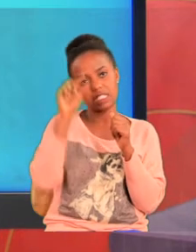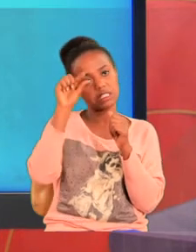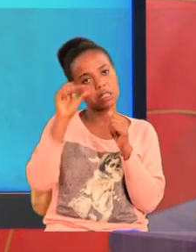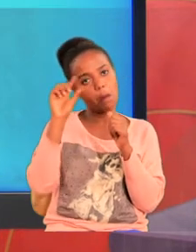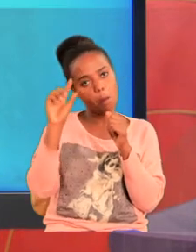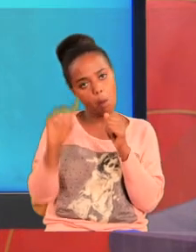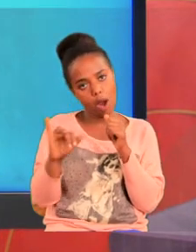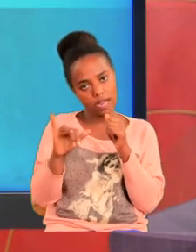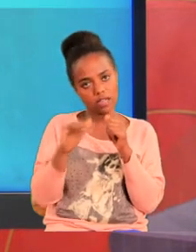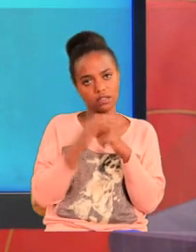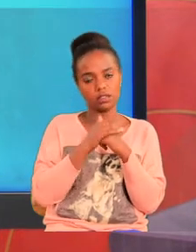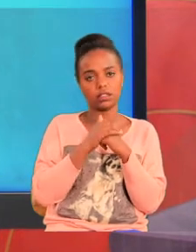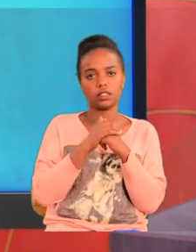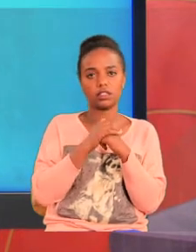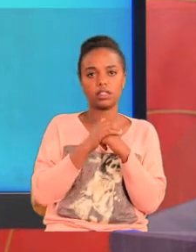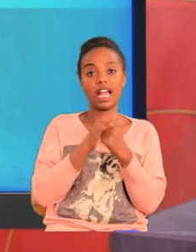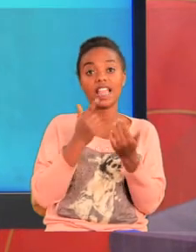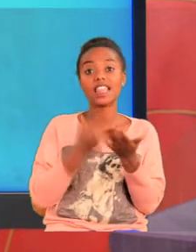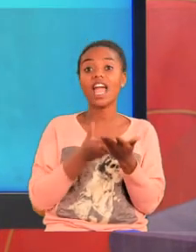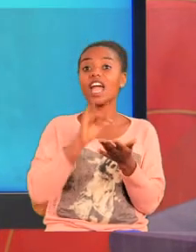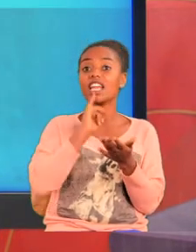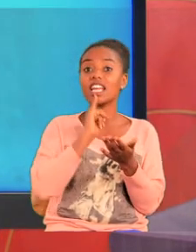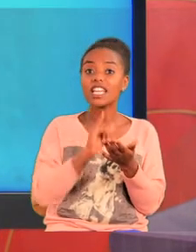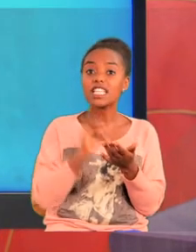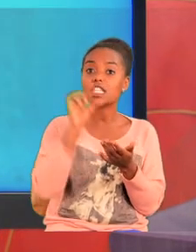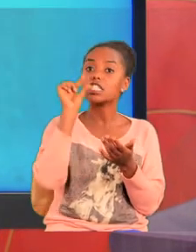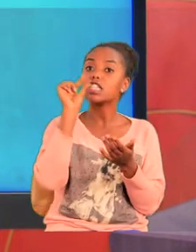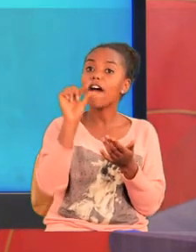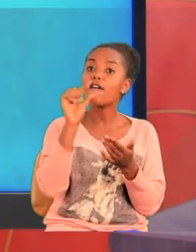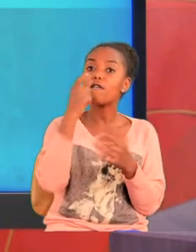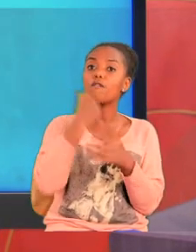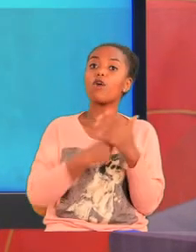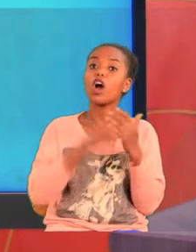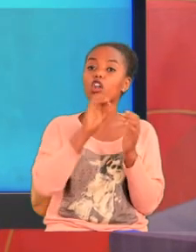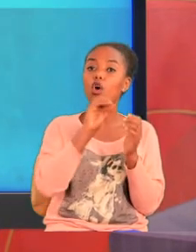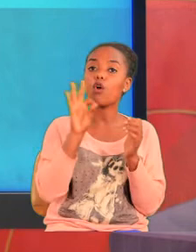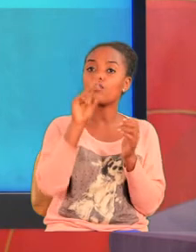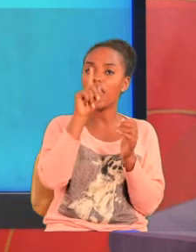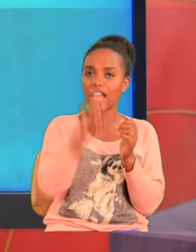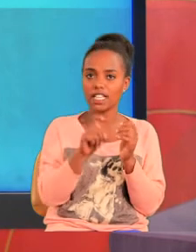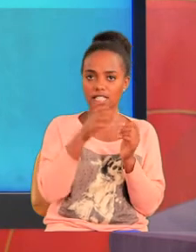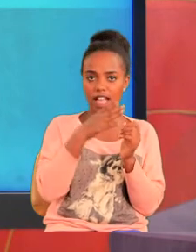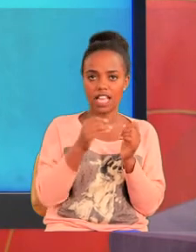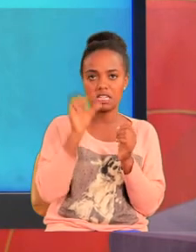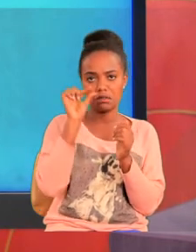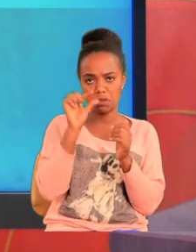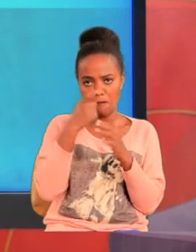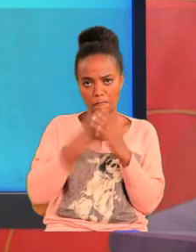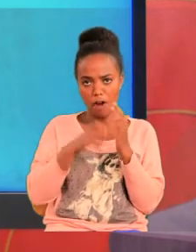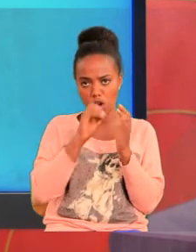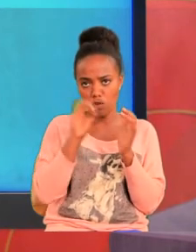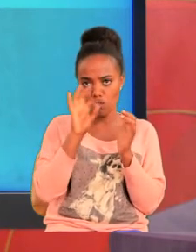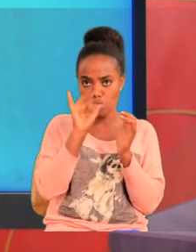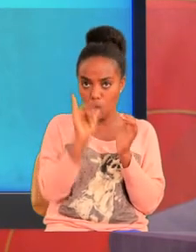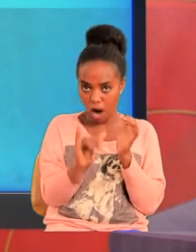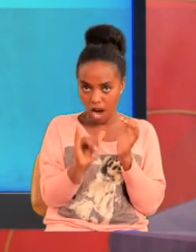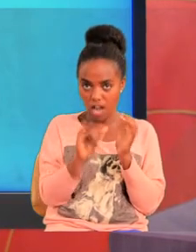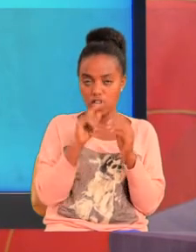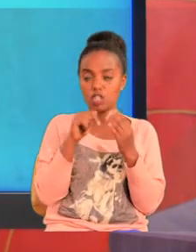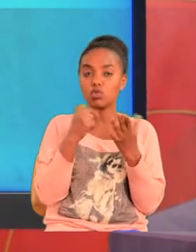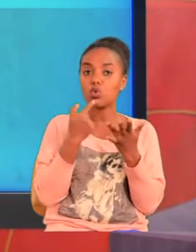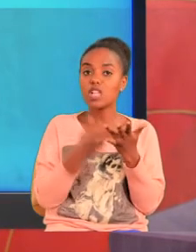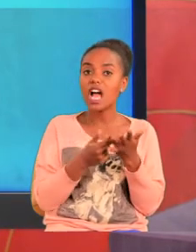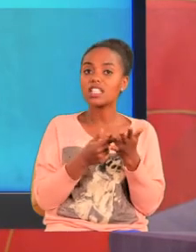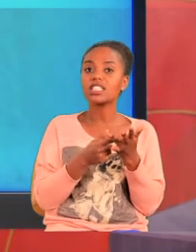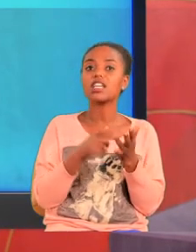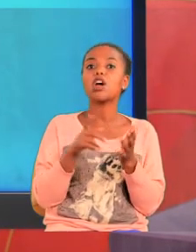This means there is some value of x and some value of y so that the